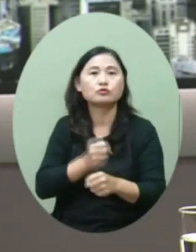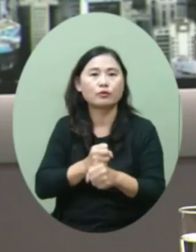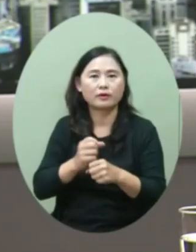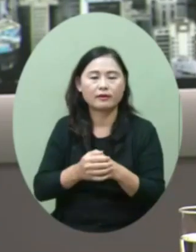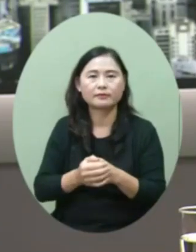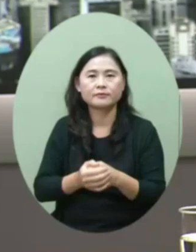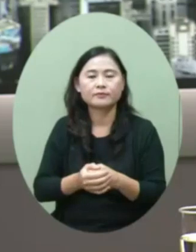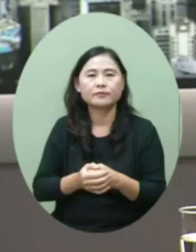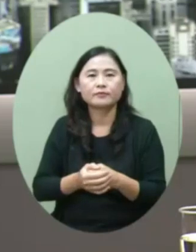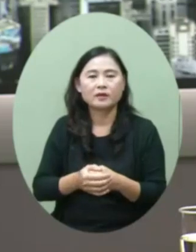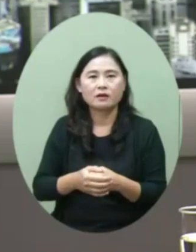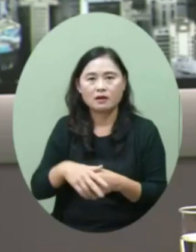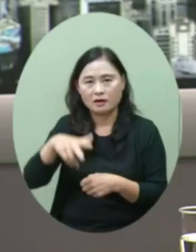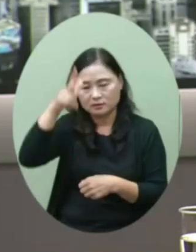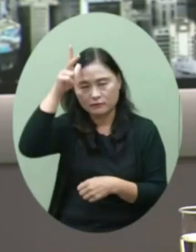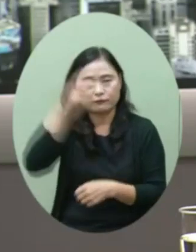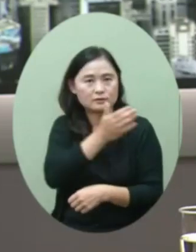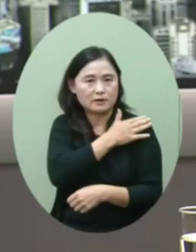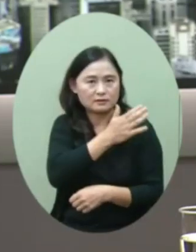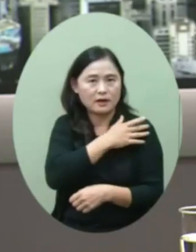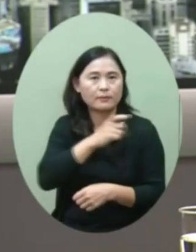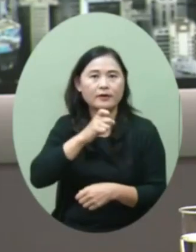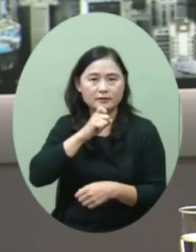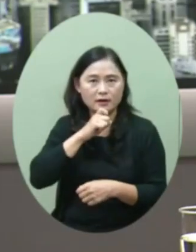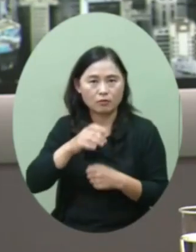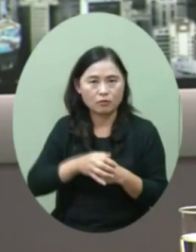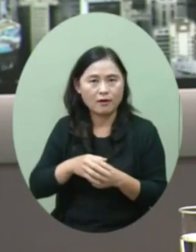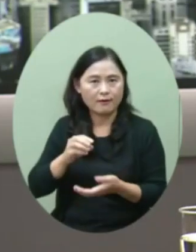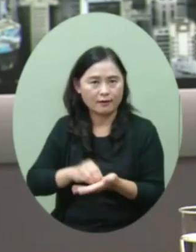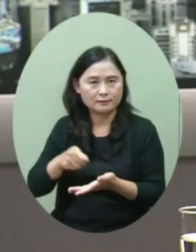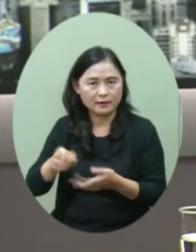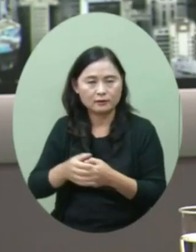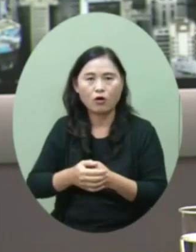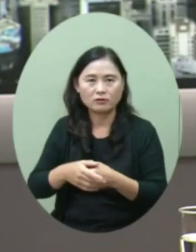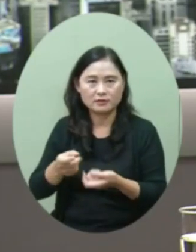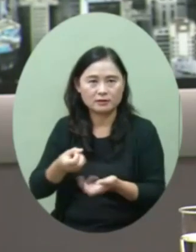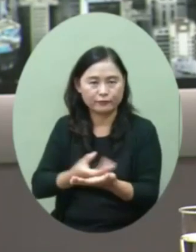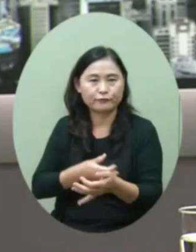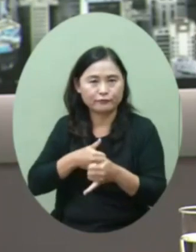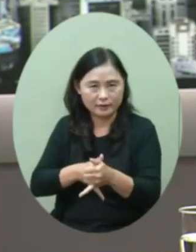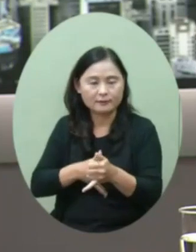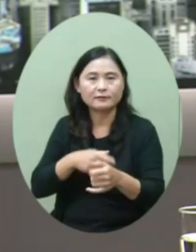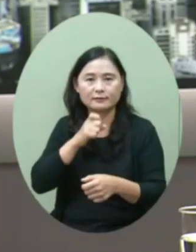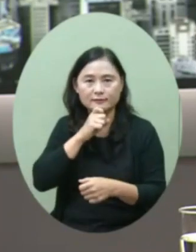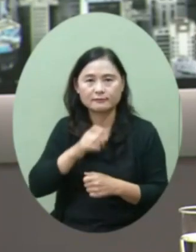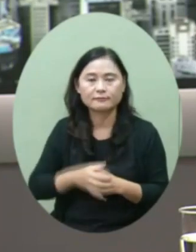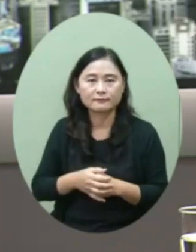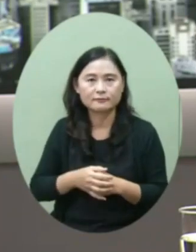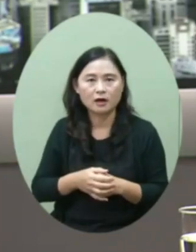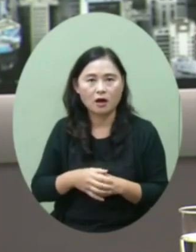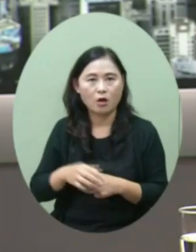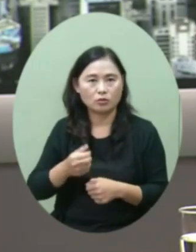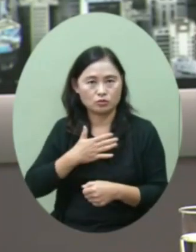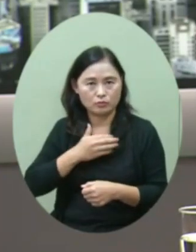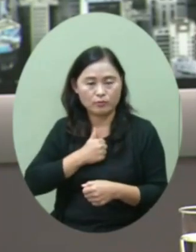for enforcing the national security law. The SL government has the duty to ensure that the department is able